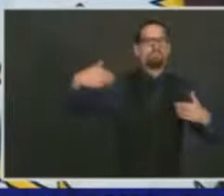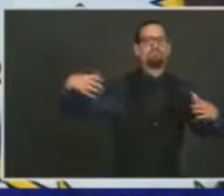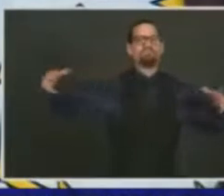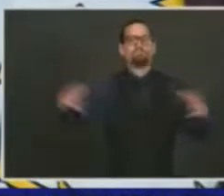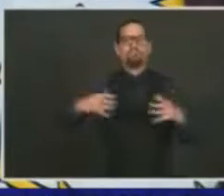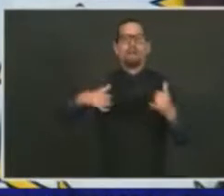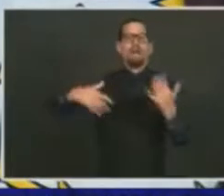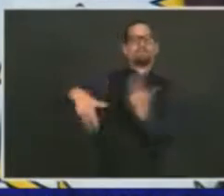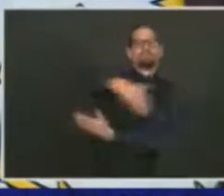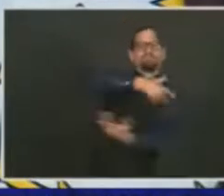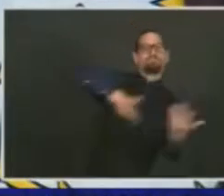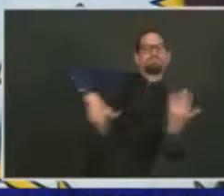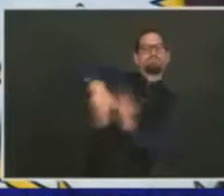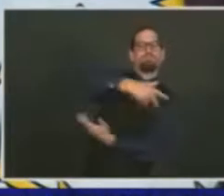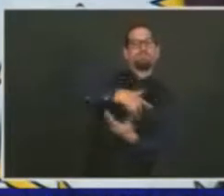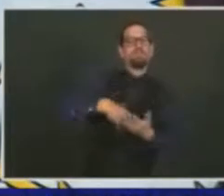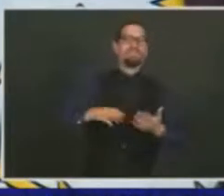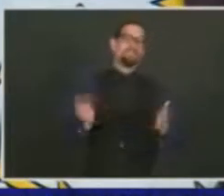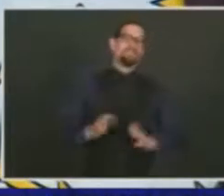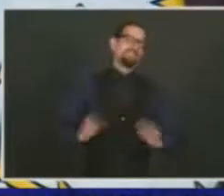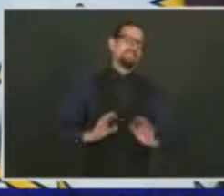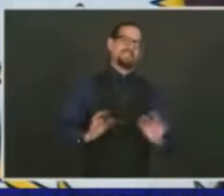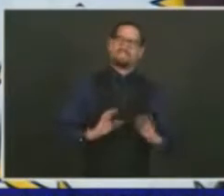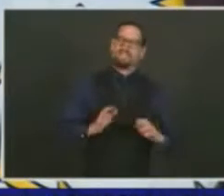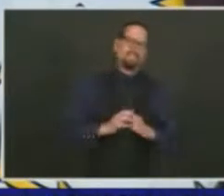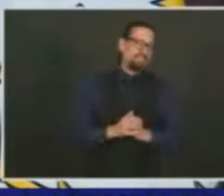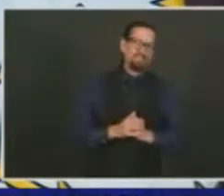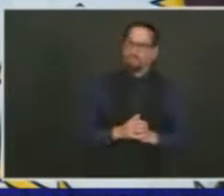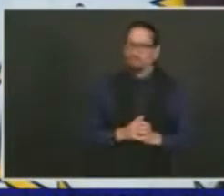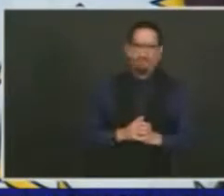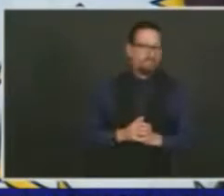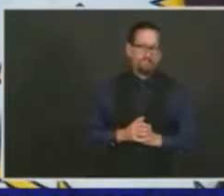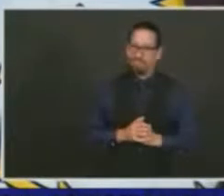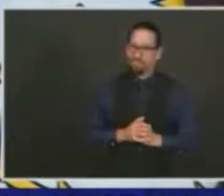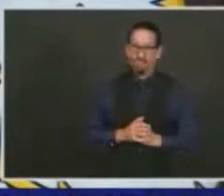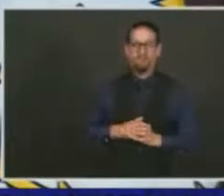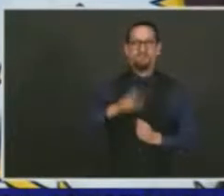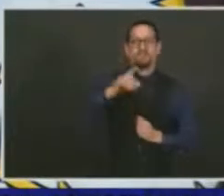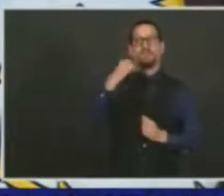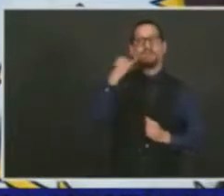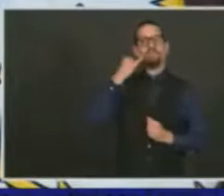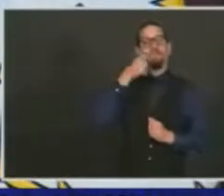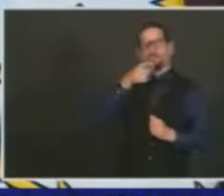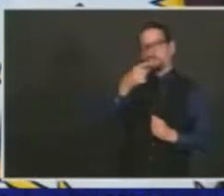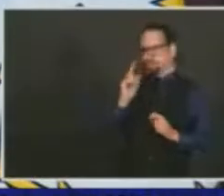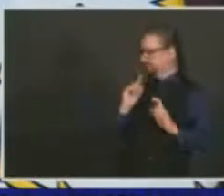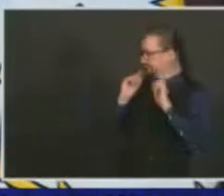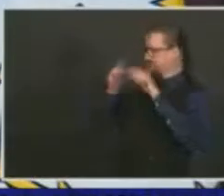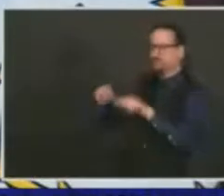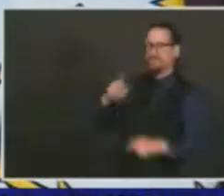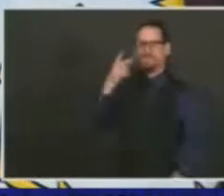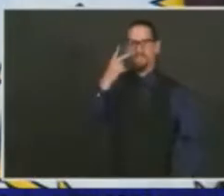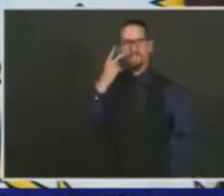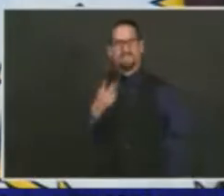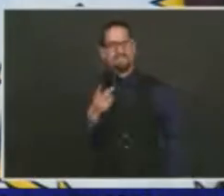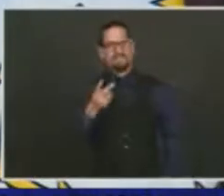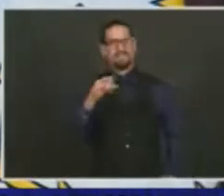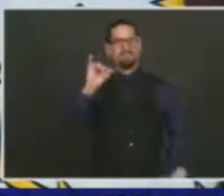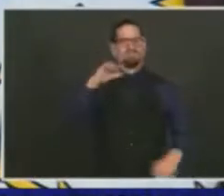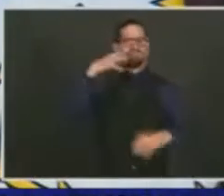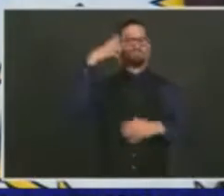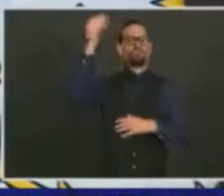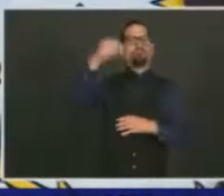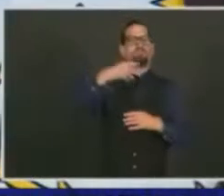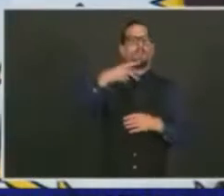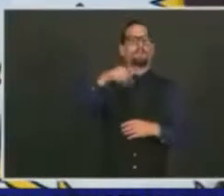And if you find yourself in a setting, any setting, at the park, in your living room, at